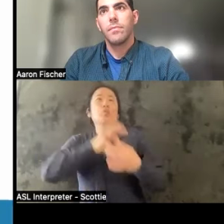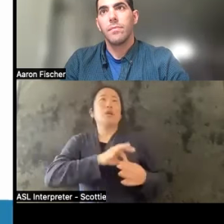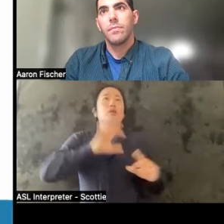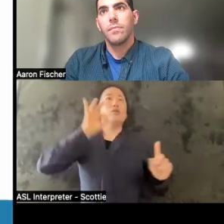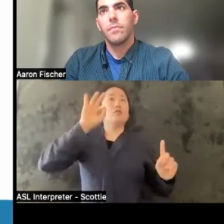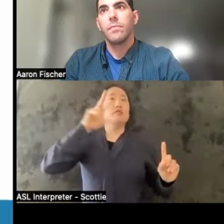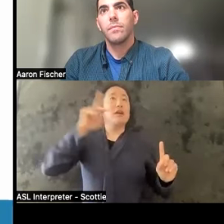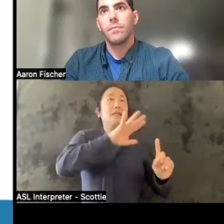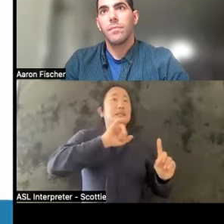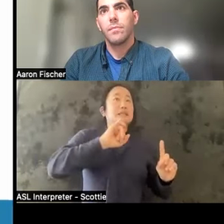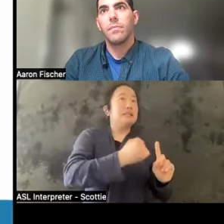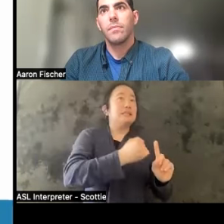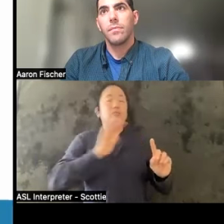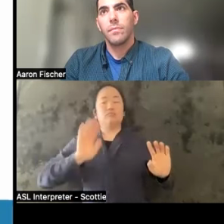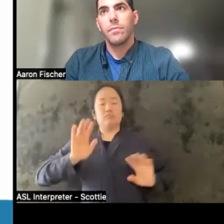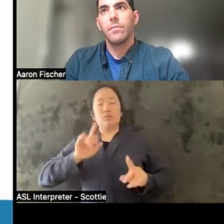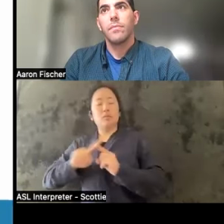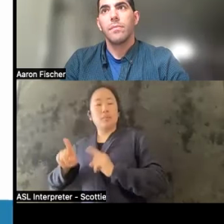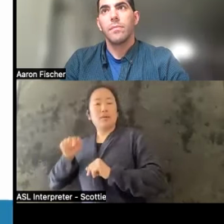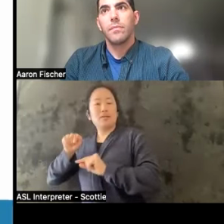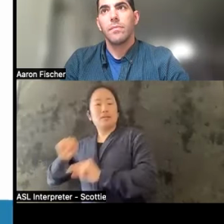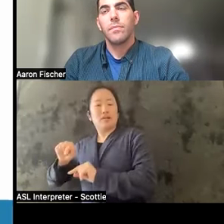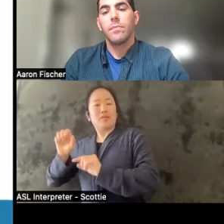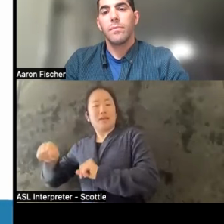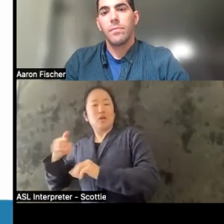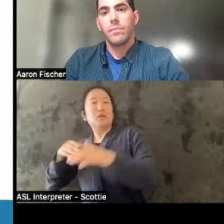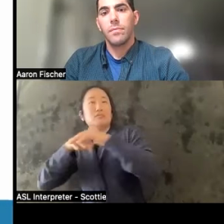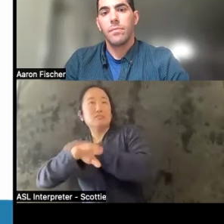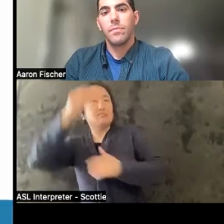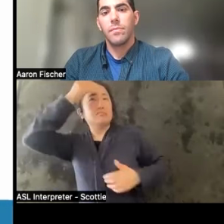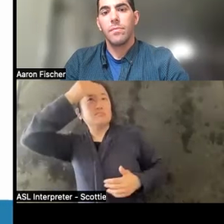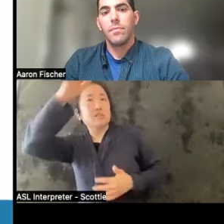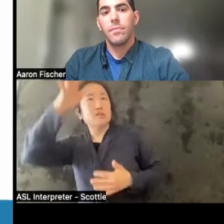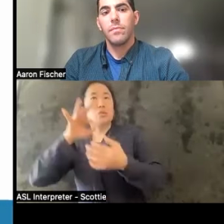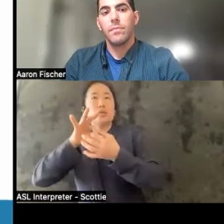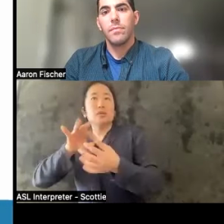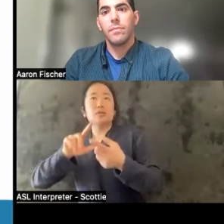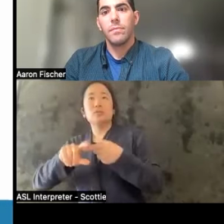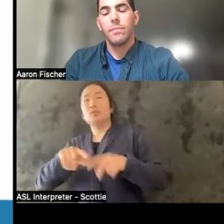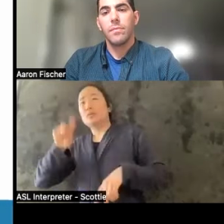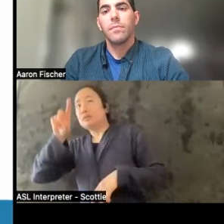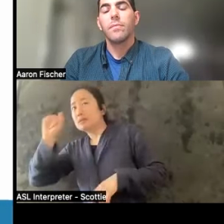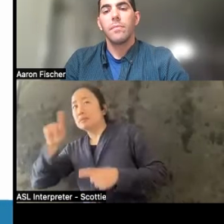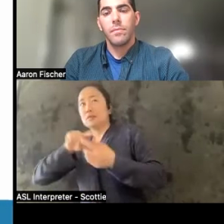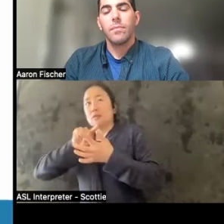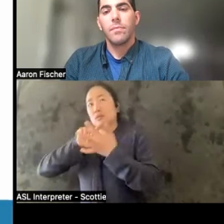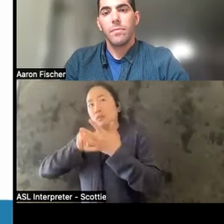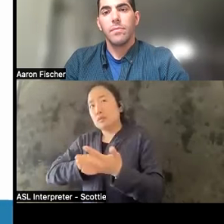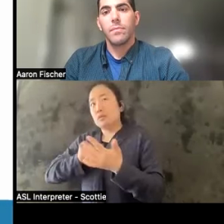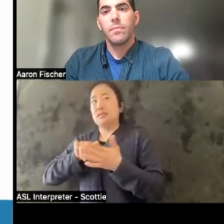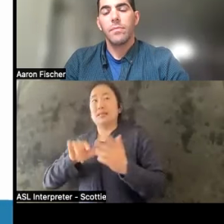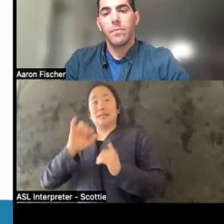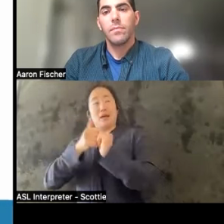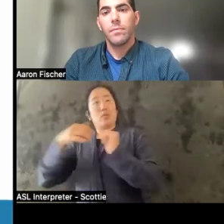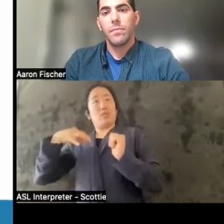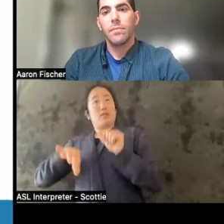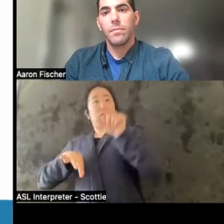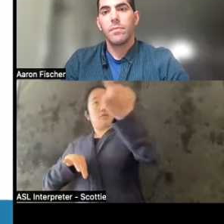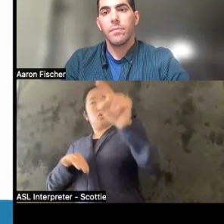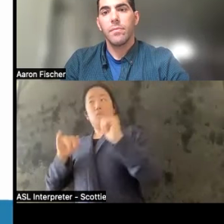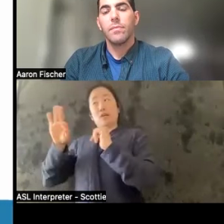are some things that you should know. Here's how it will help you if you allow accommodations,